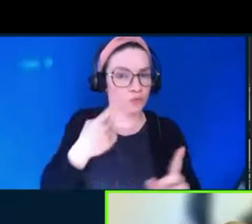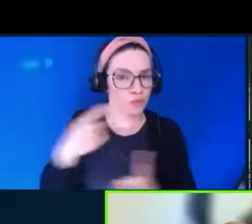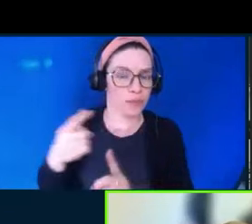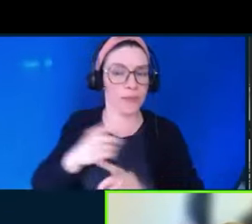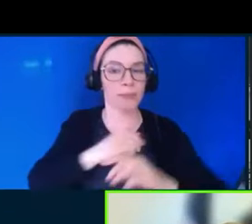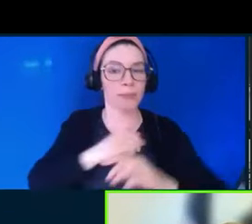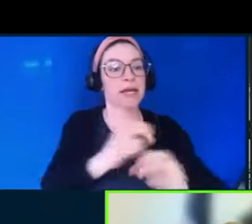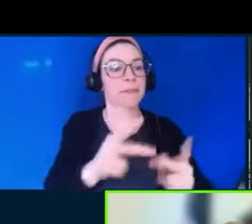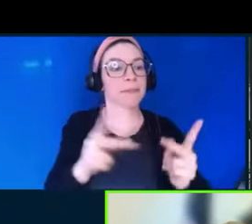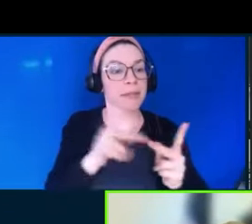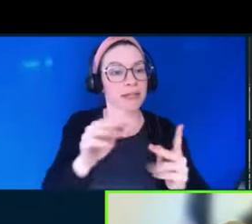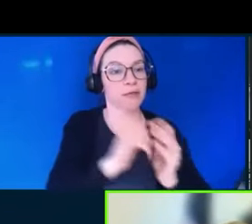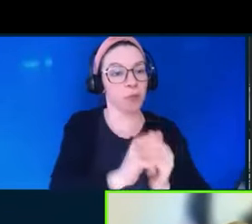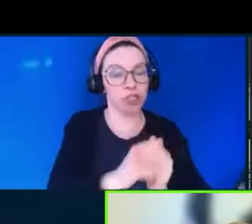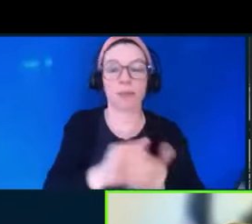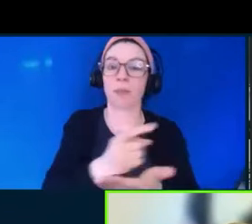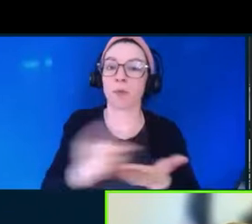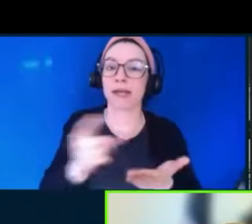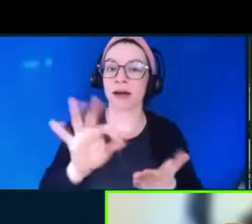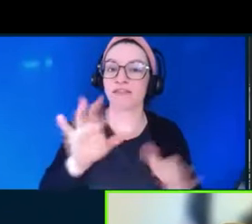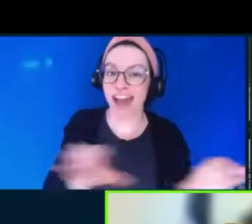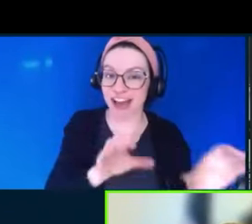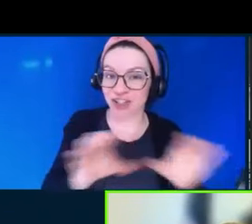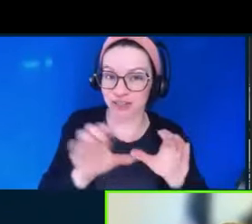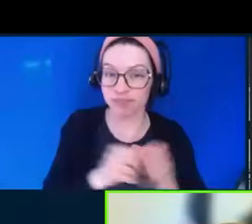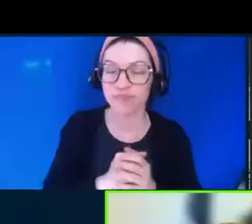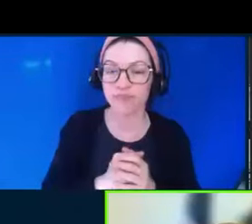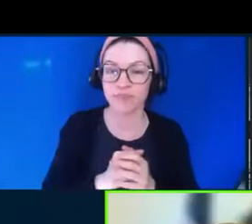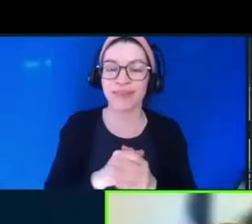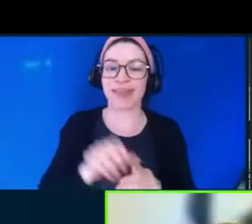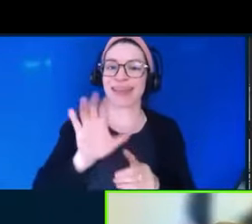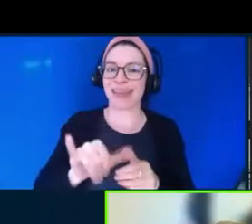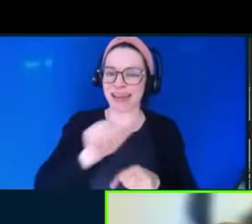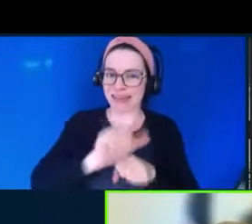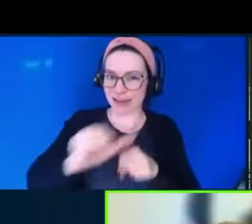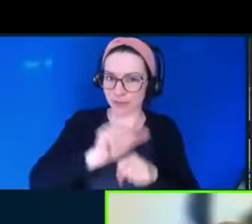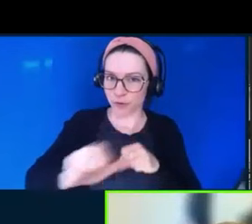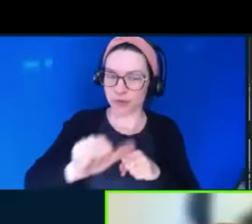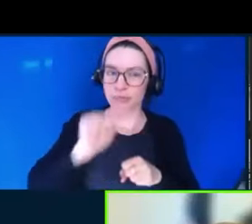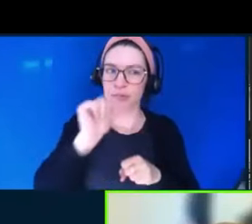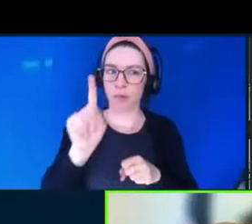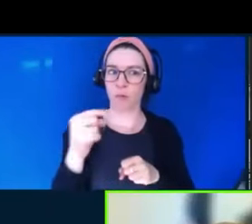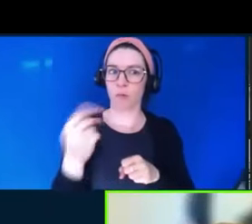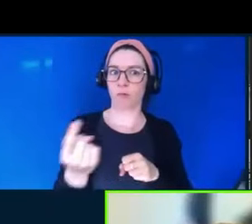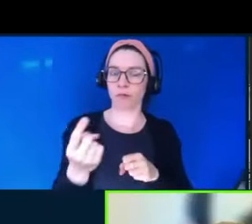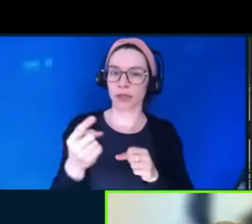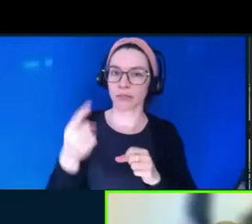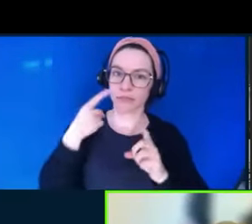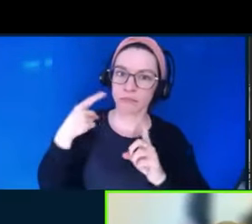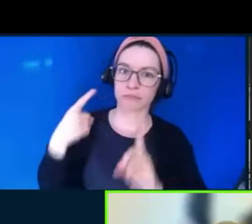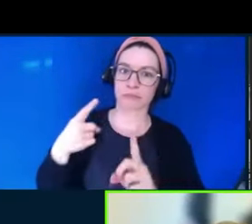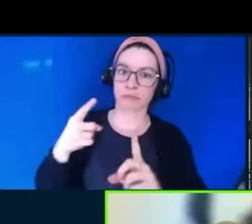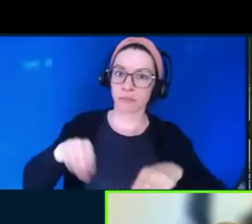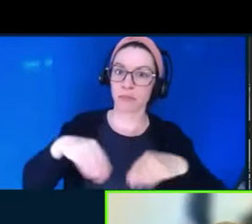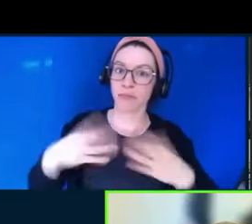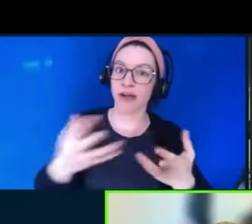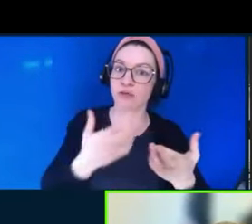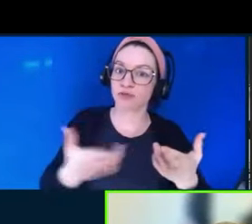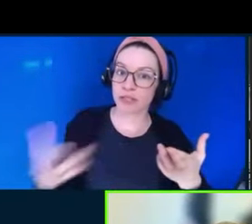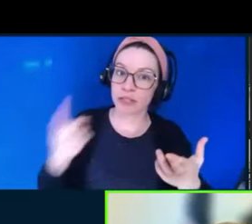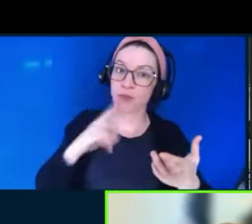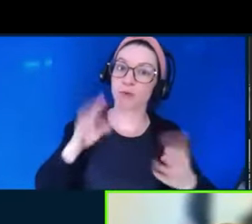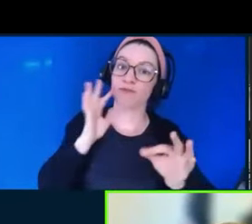of Worship Week of Action. These efforts are ones where we're not only endeavoring to provide resources to